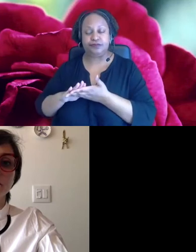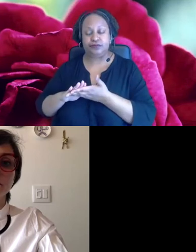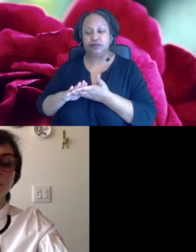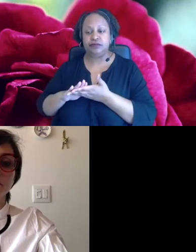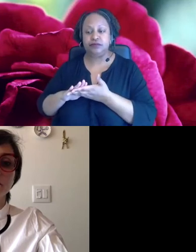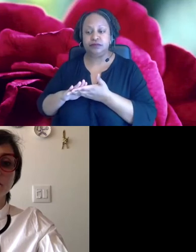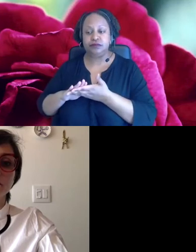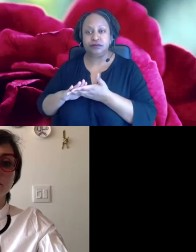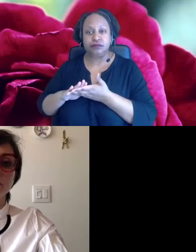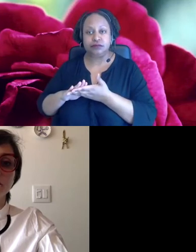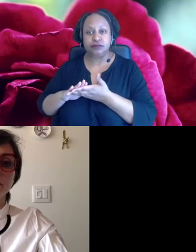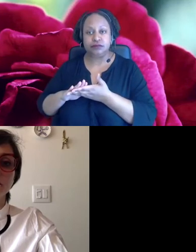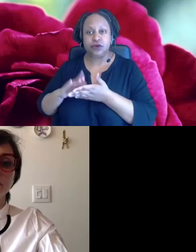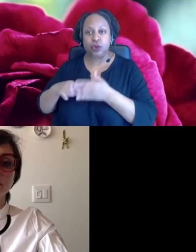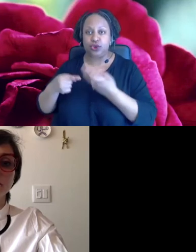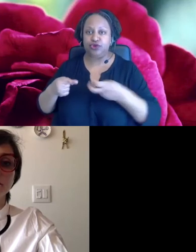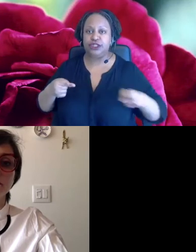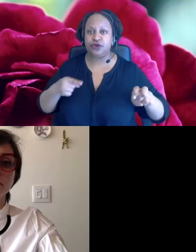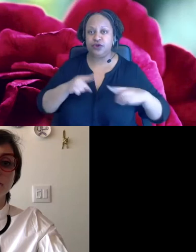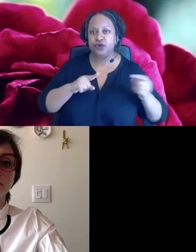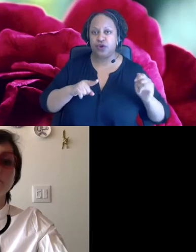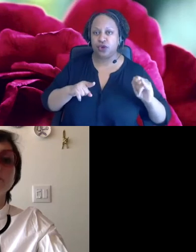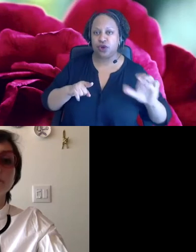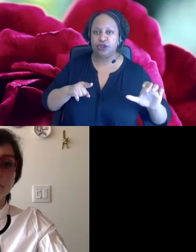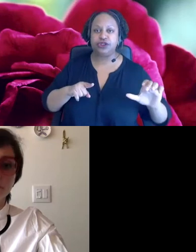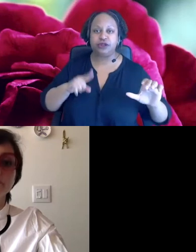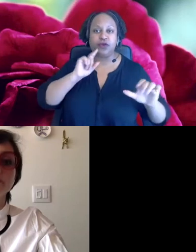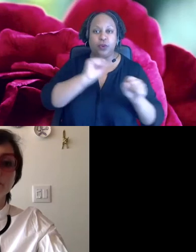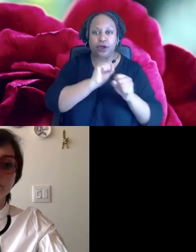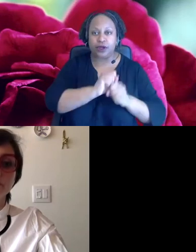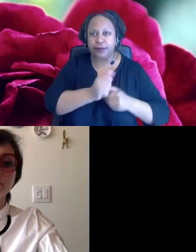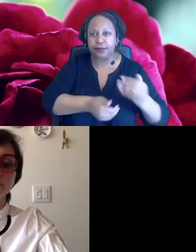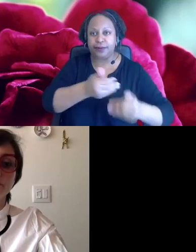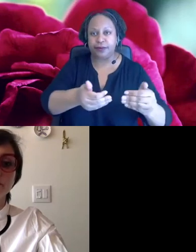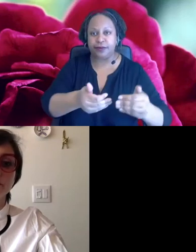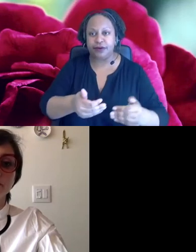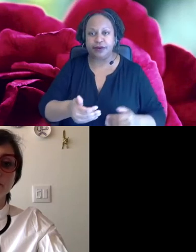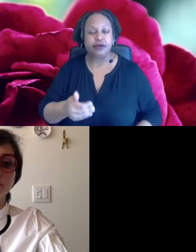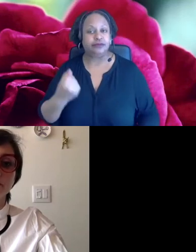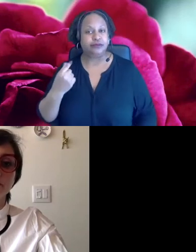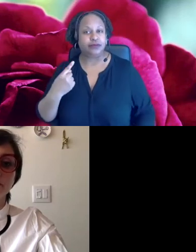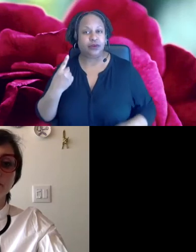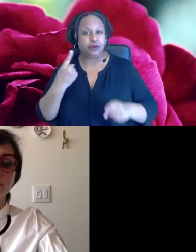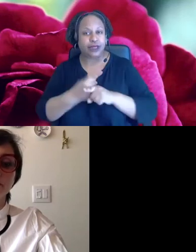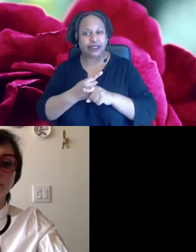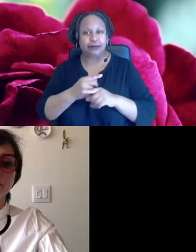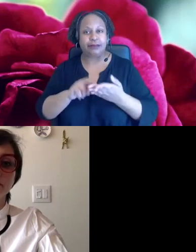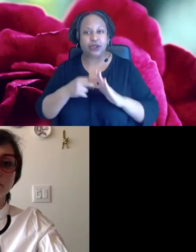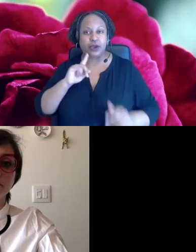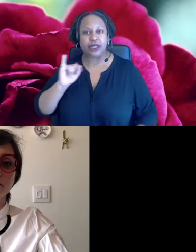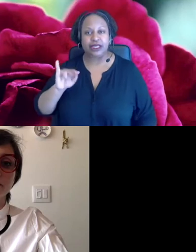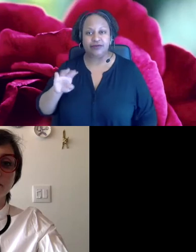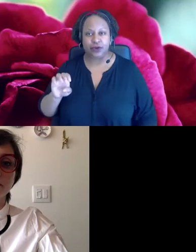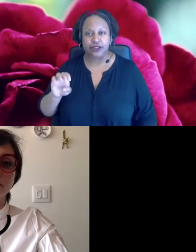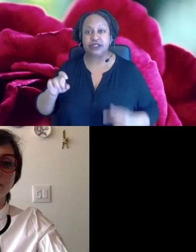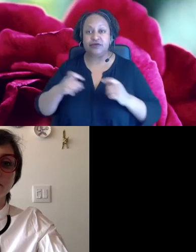that you transferred to the corporation to carry out the work. Right. So that could just be an invoice from the